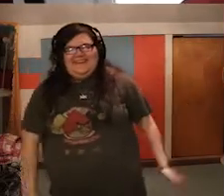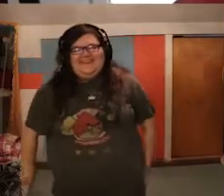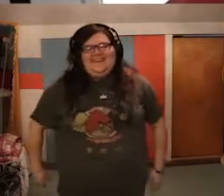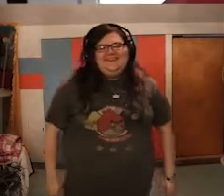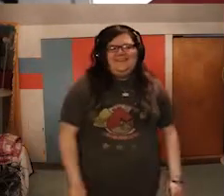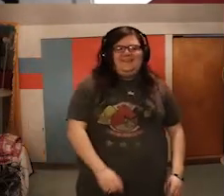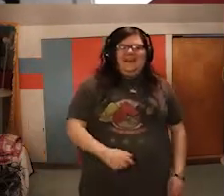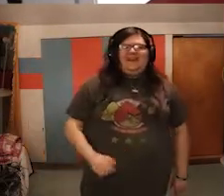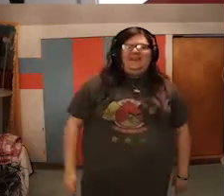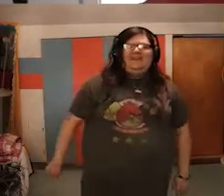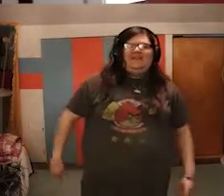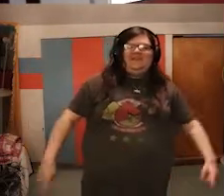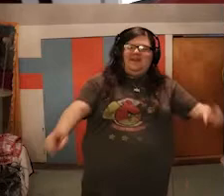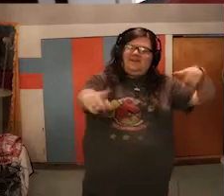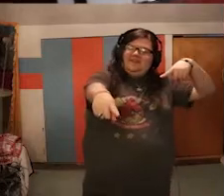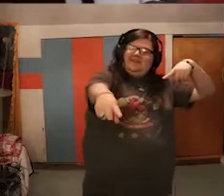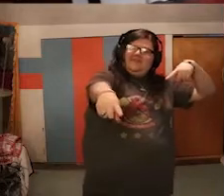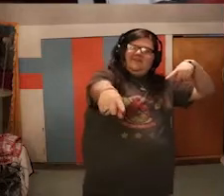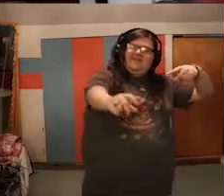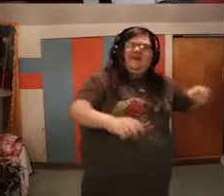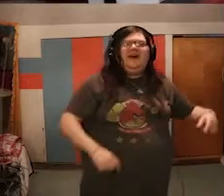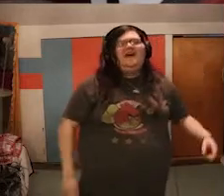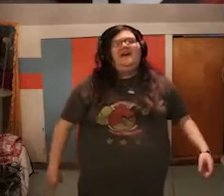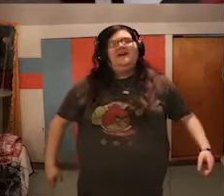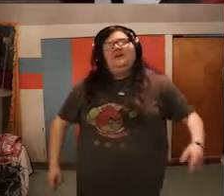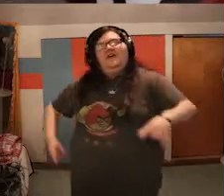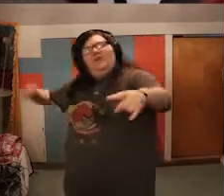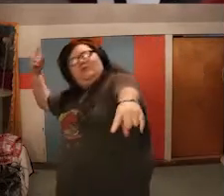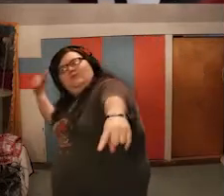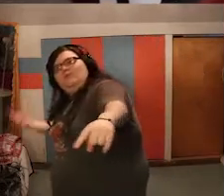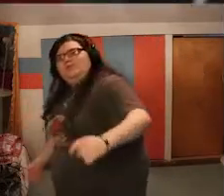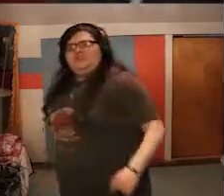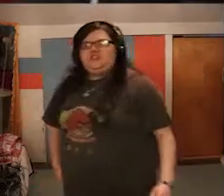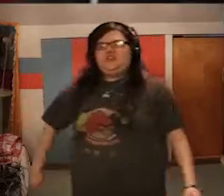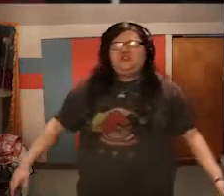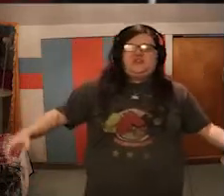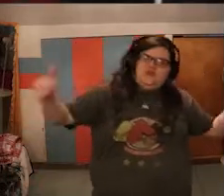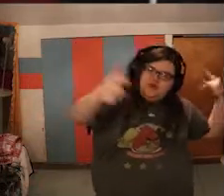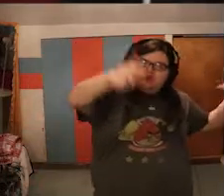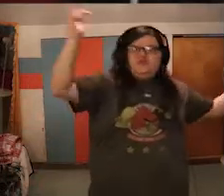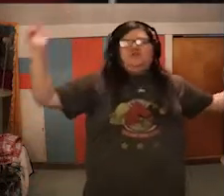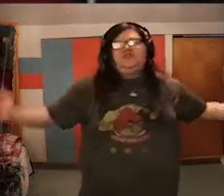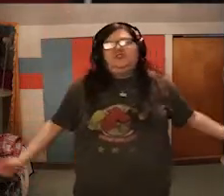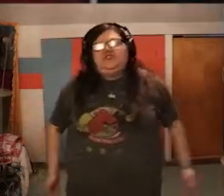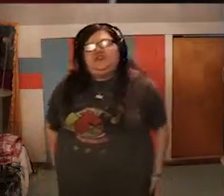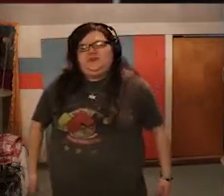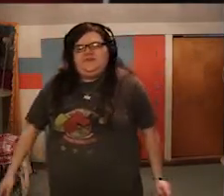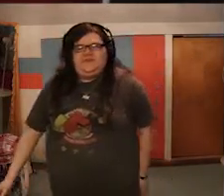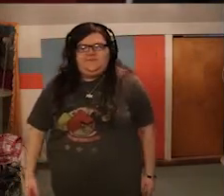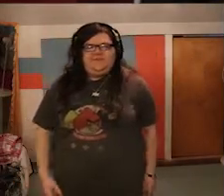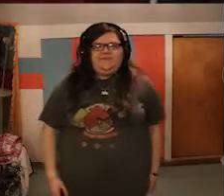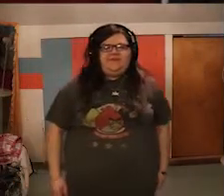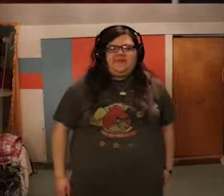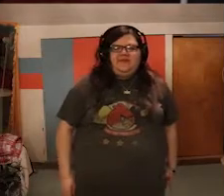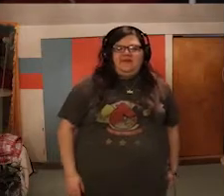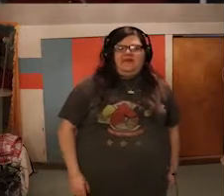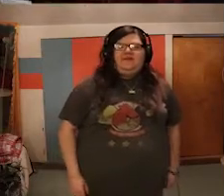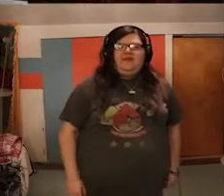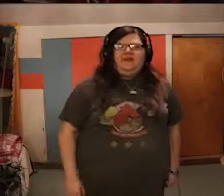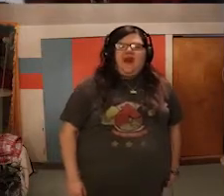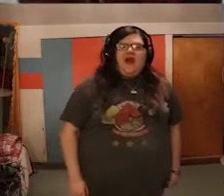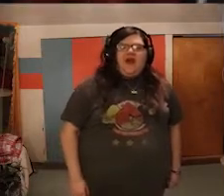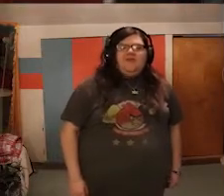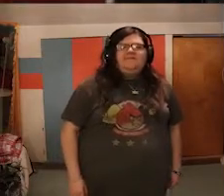Yeah. Have you seen one? Yeah. He does. 31st January. 31st yeah. January. It's called Going Clear. Just need the concept. I'm thinking like, what is Talia, what's her